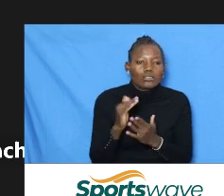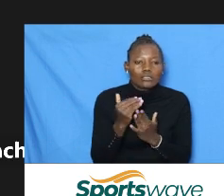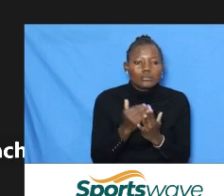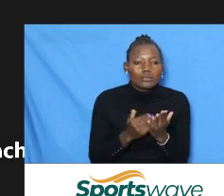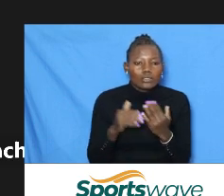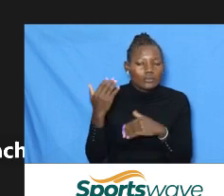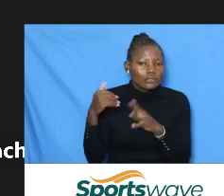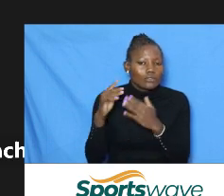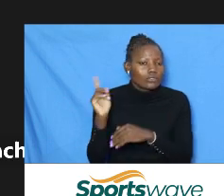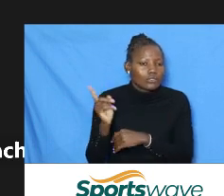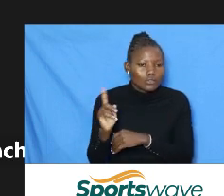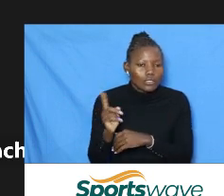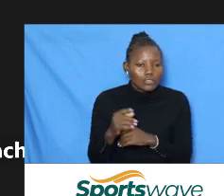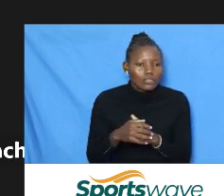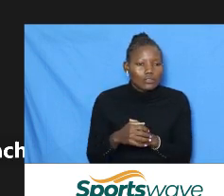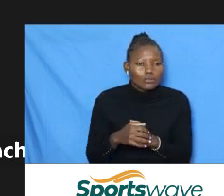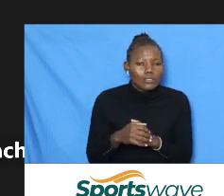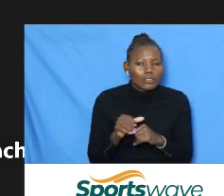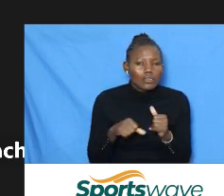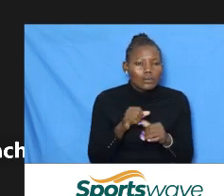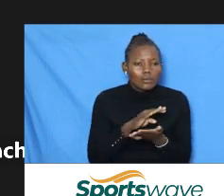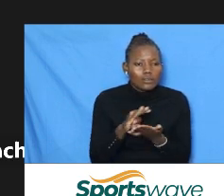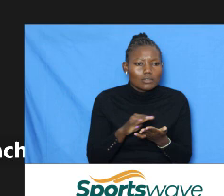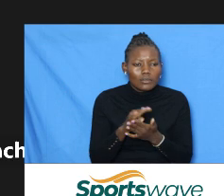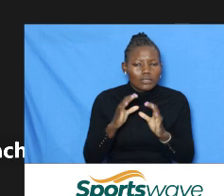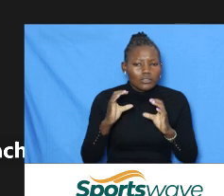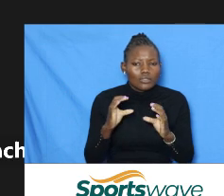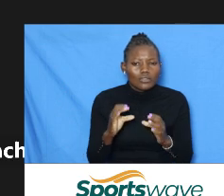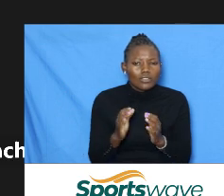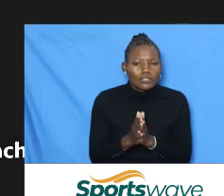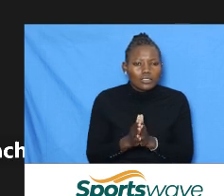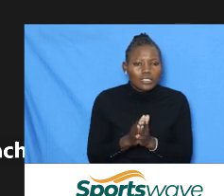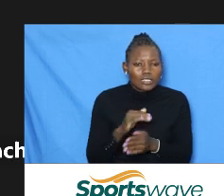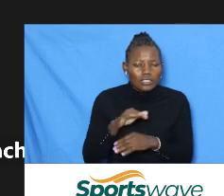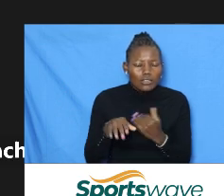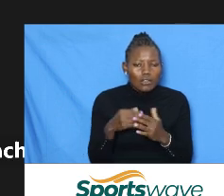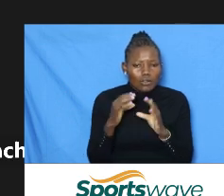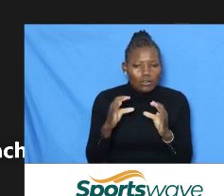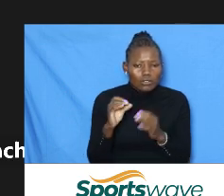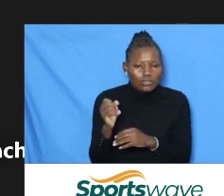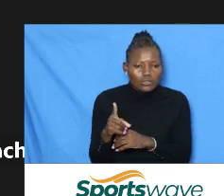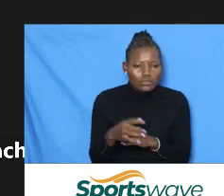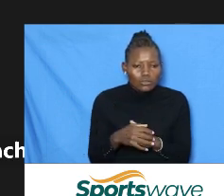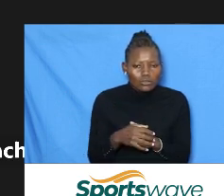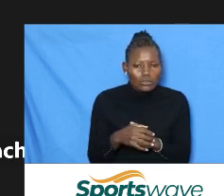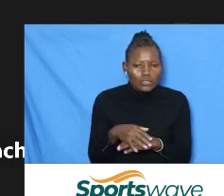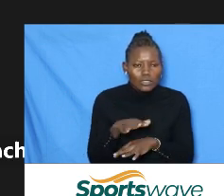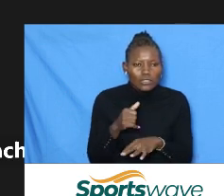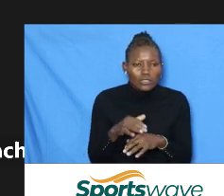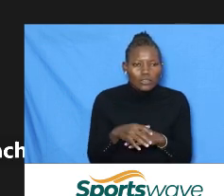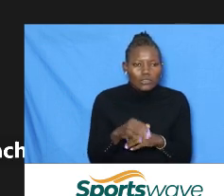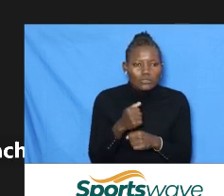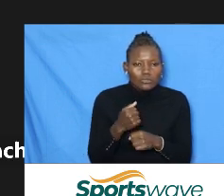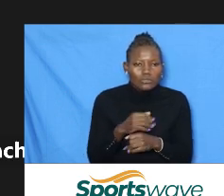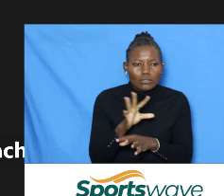University of Nairobi just to help on the basics of coaching. So every coach should be required to undergo a